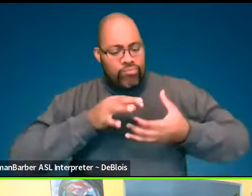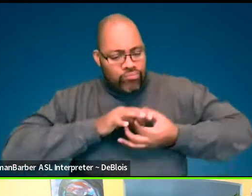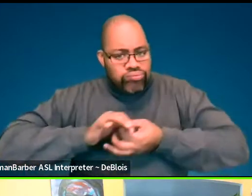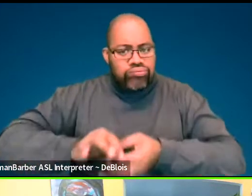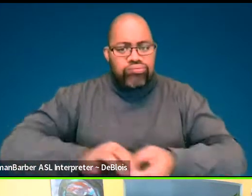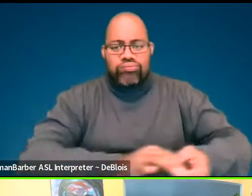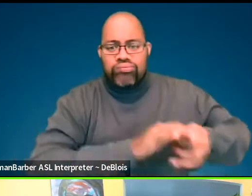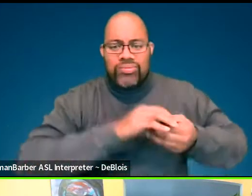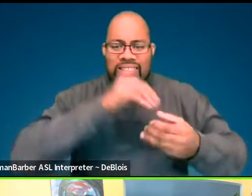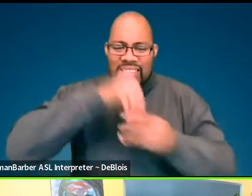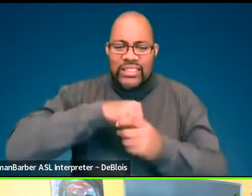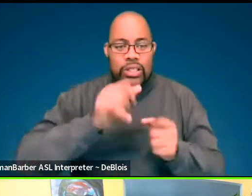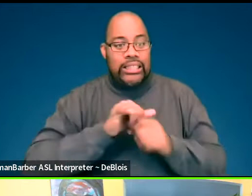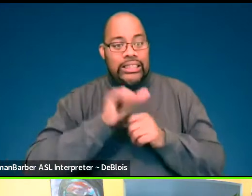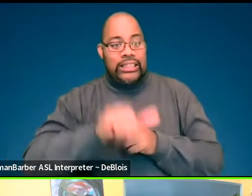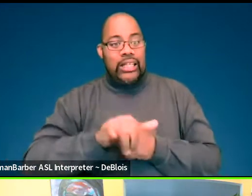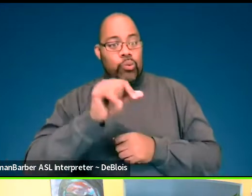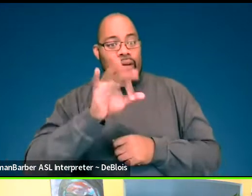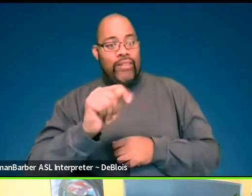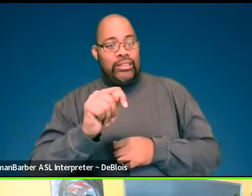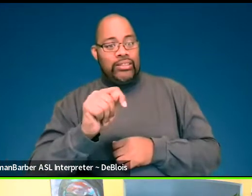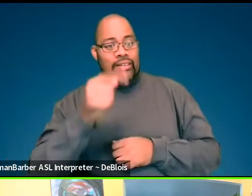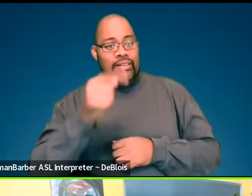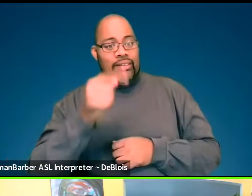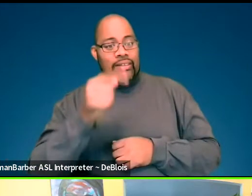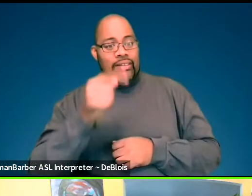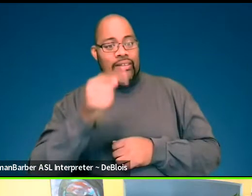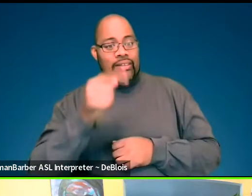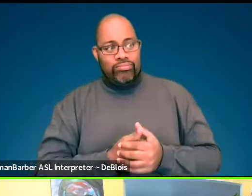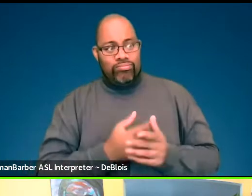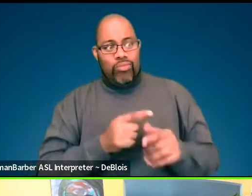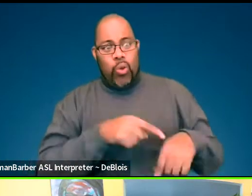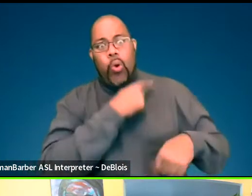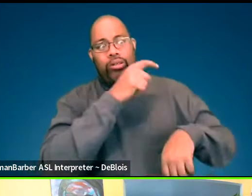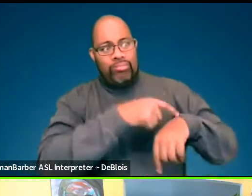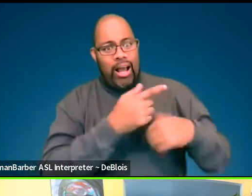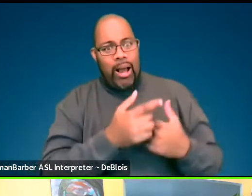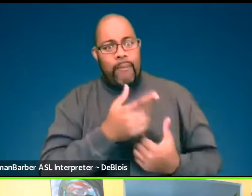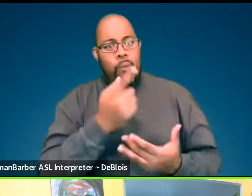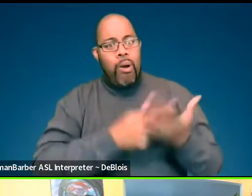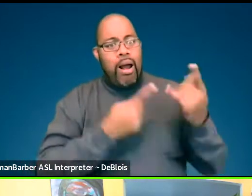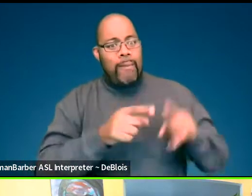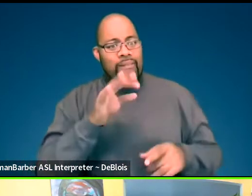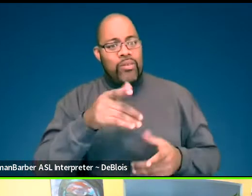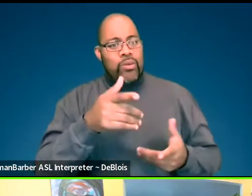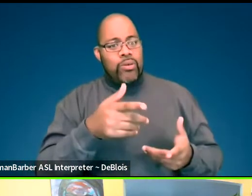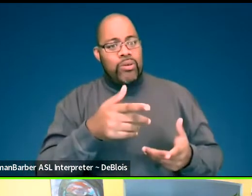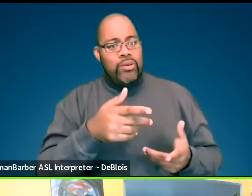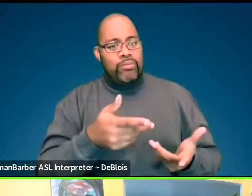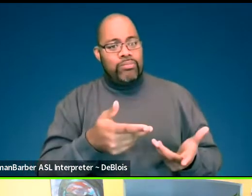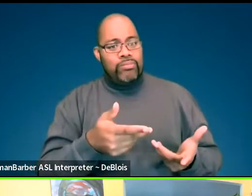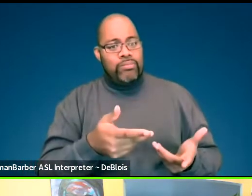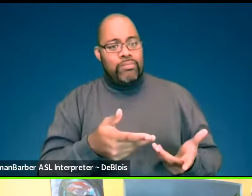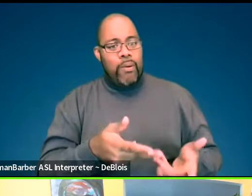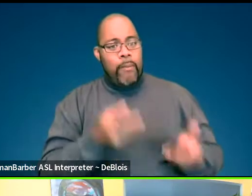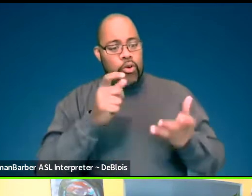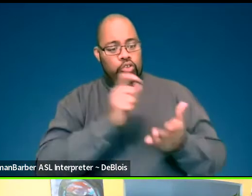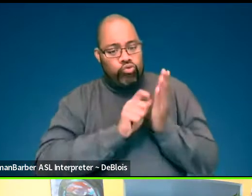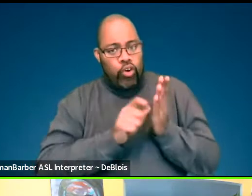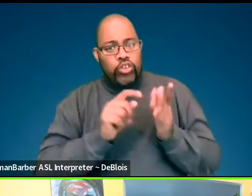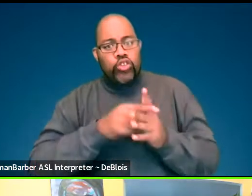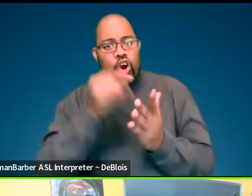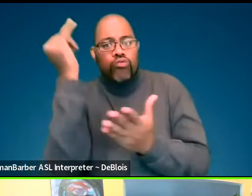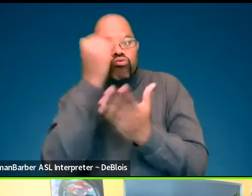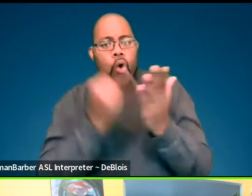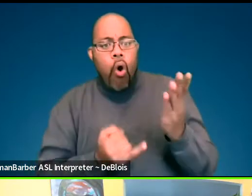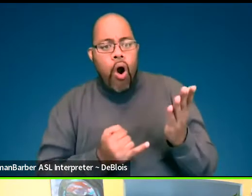there. You know, you could stay at 20 feet for quite some time. So what happens if you pull out a journal and start